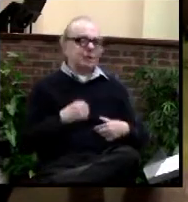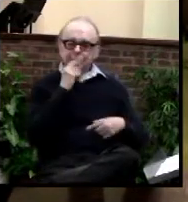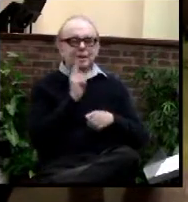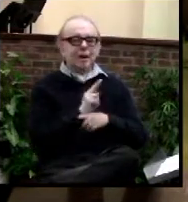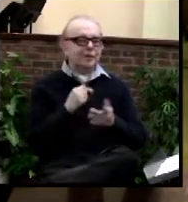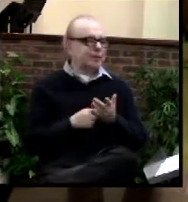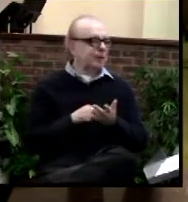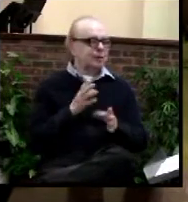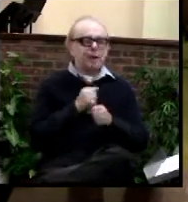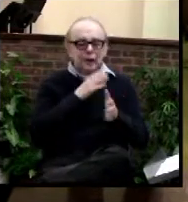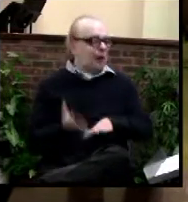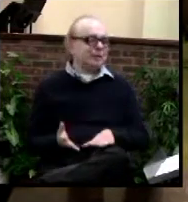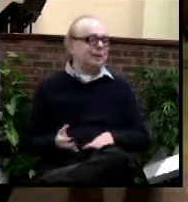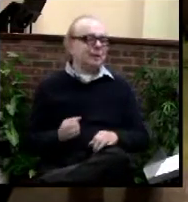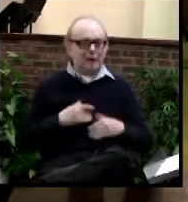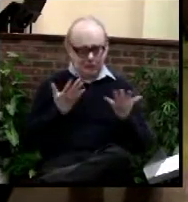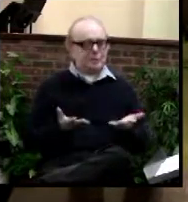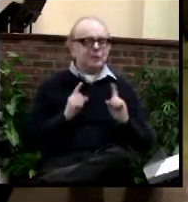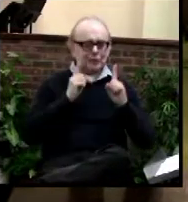You can admit it. Go for it.